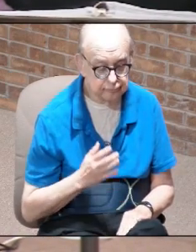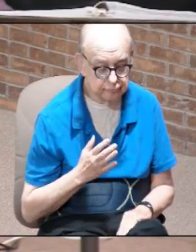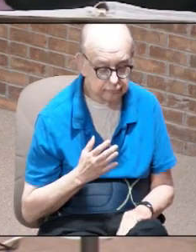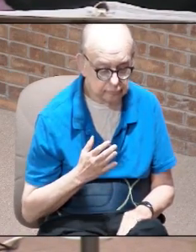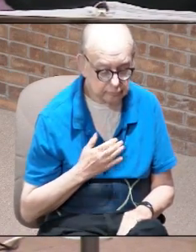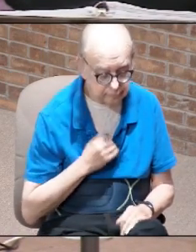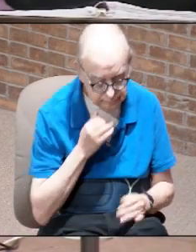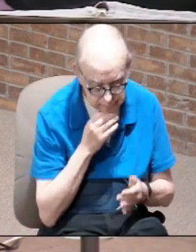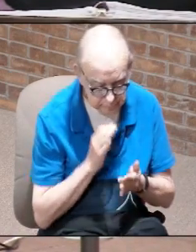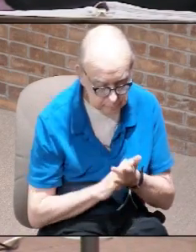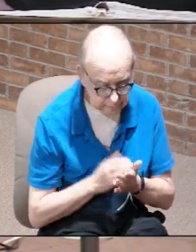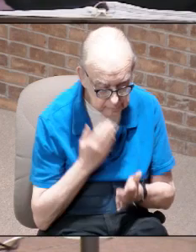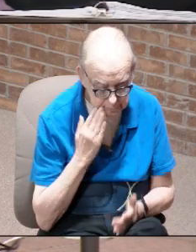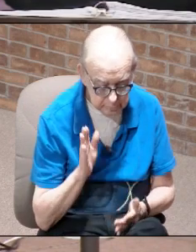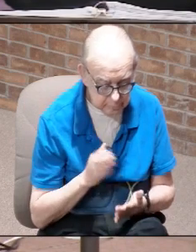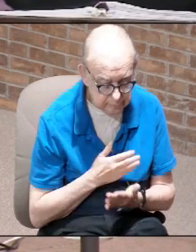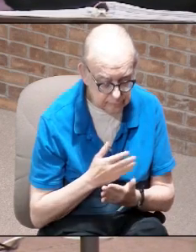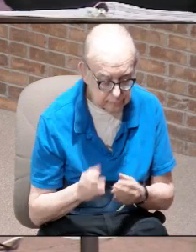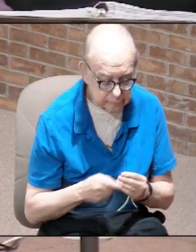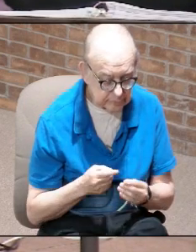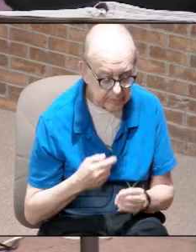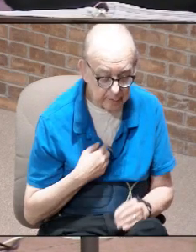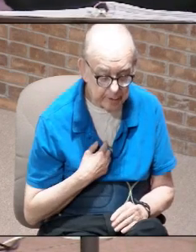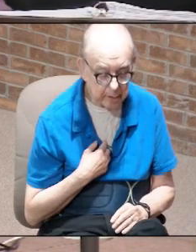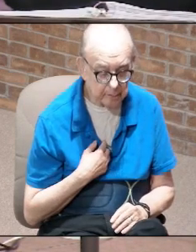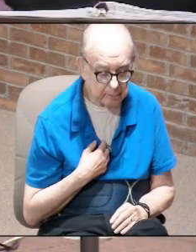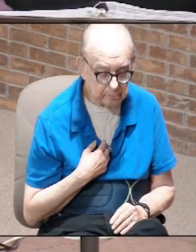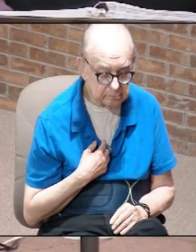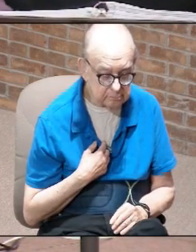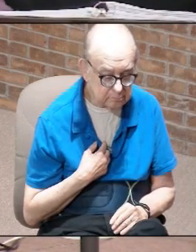My wife does not know everything about me.